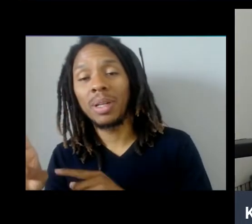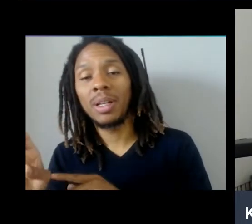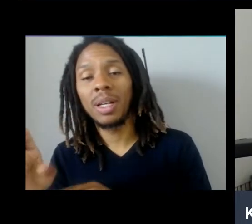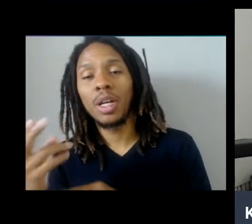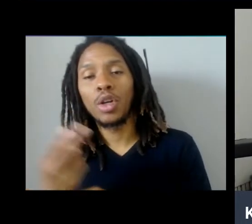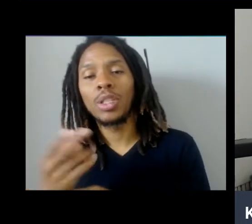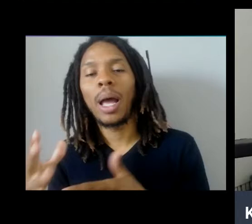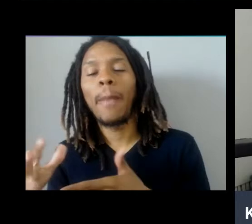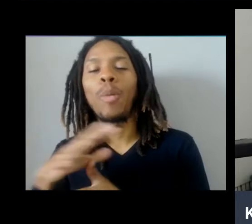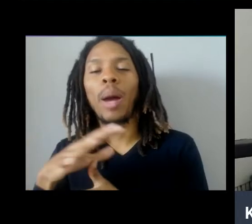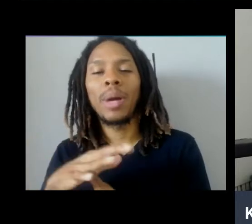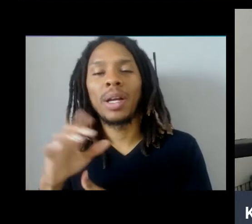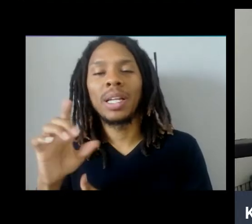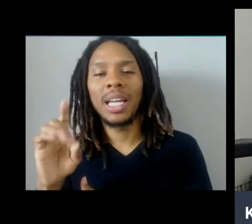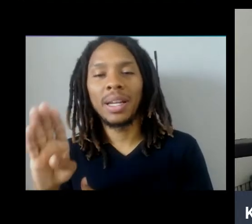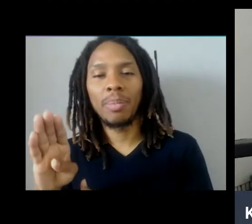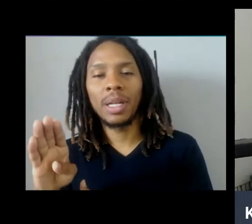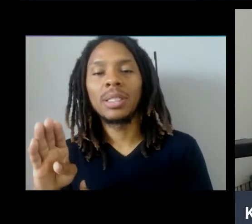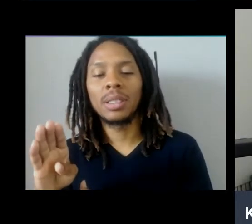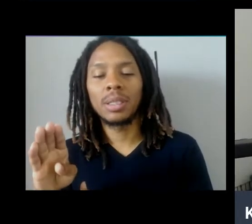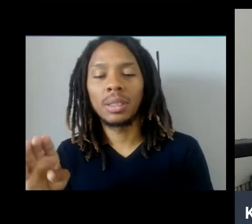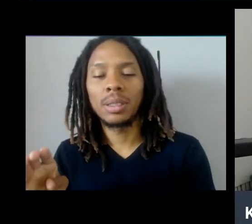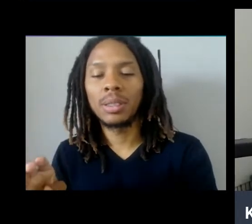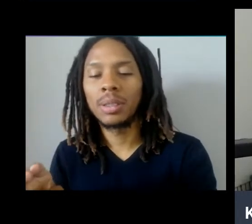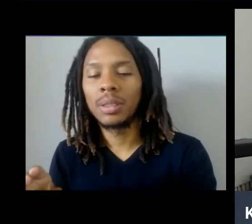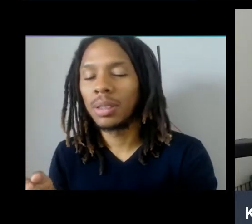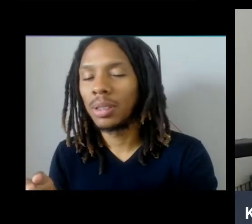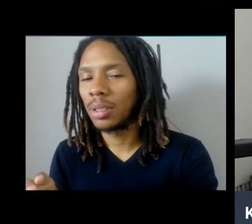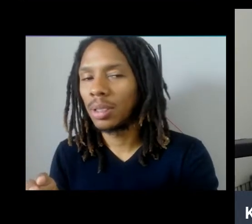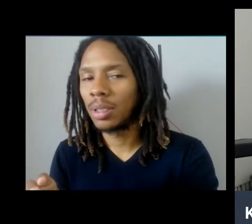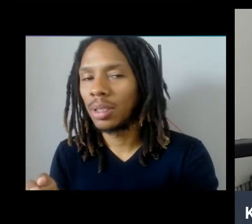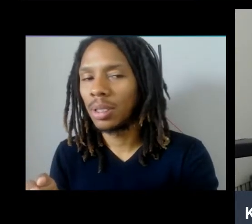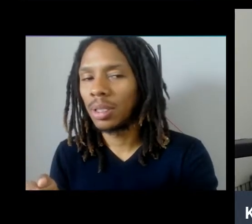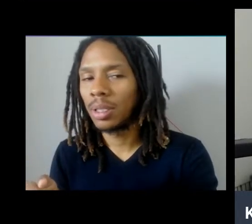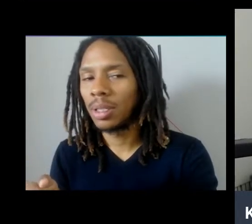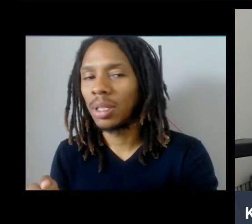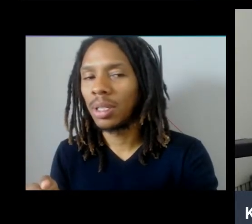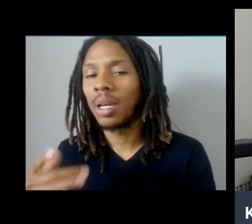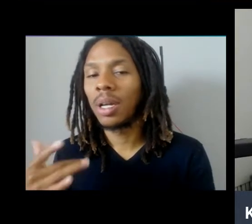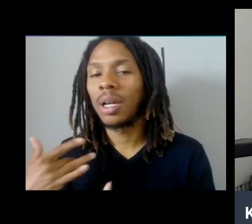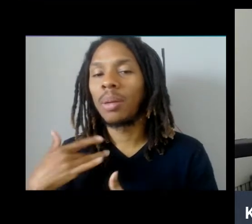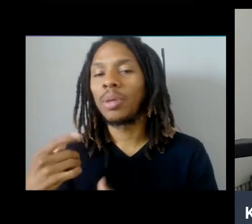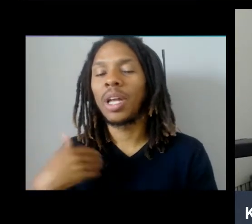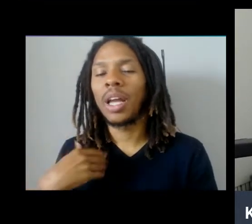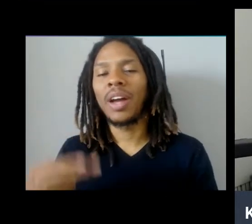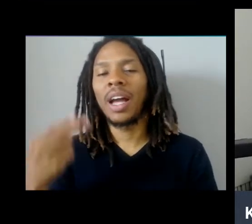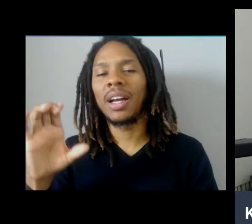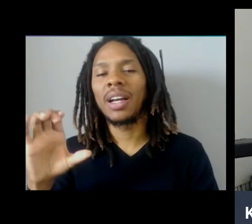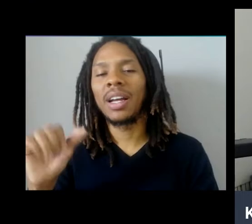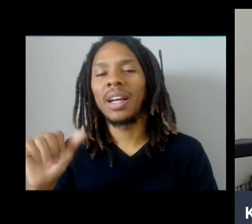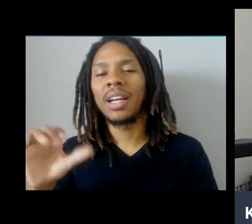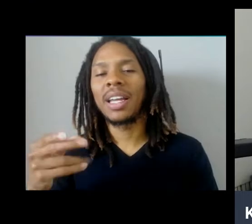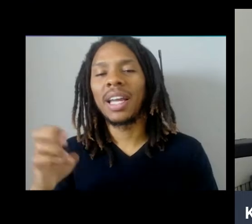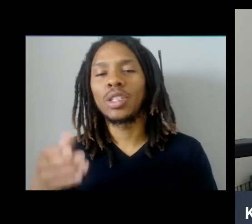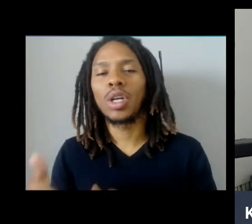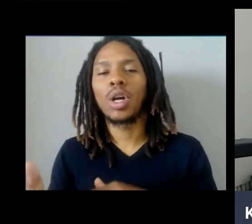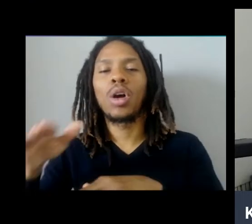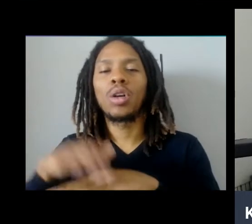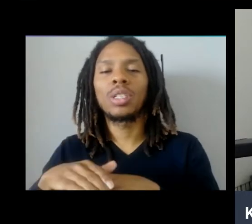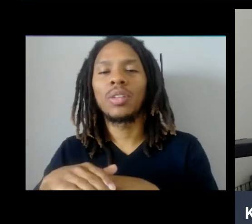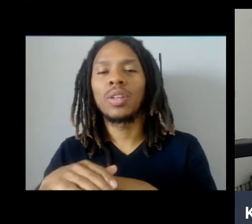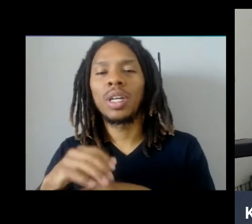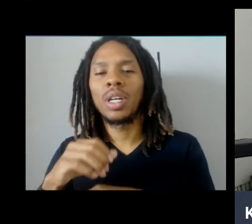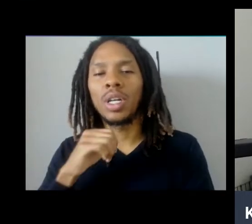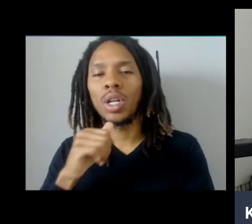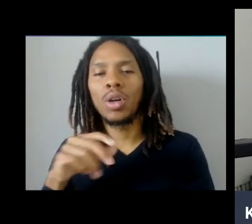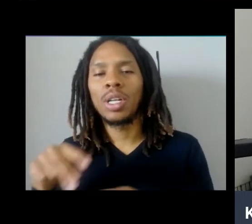database with ultra-fast performance. So where traditionally you might have added a cache on top of another NoSQL database, now you can have